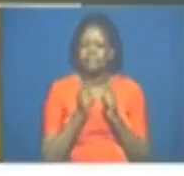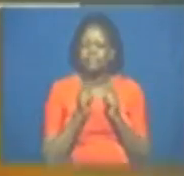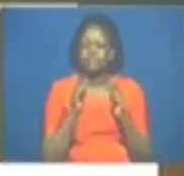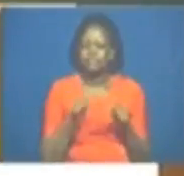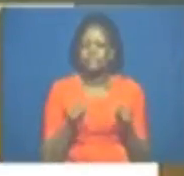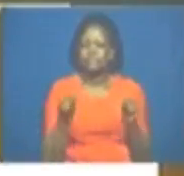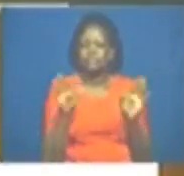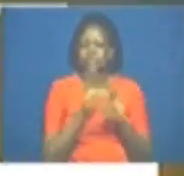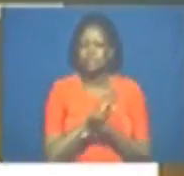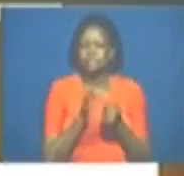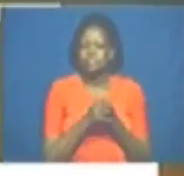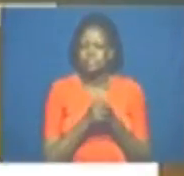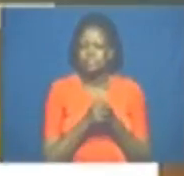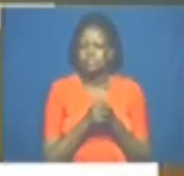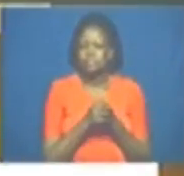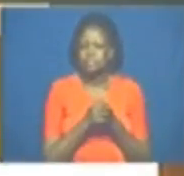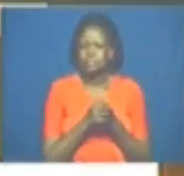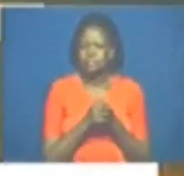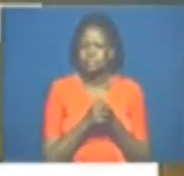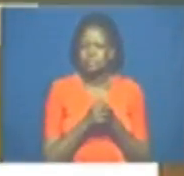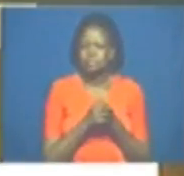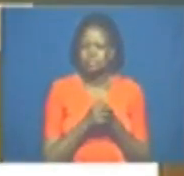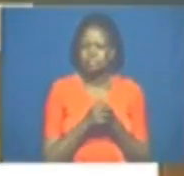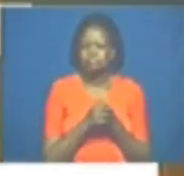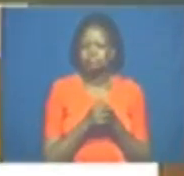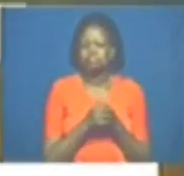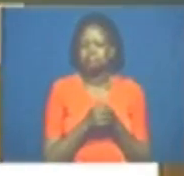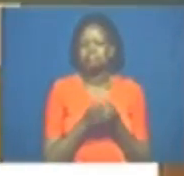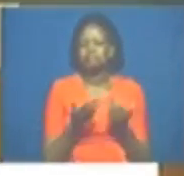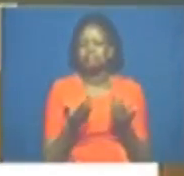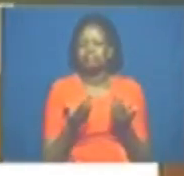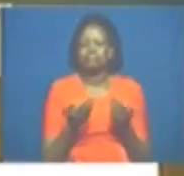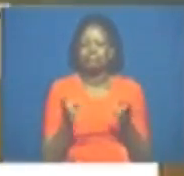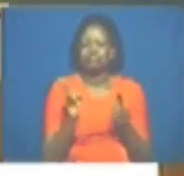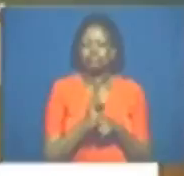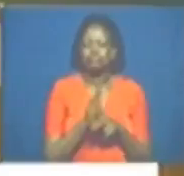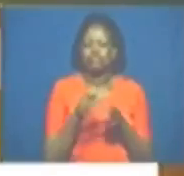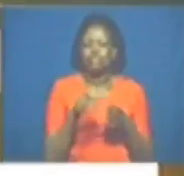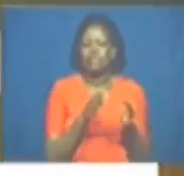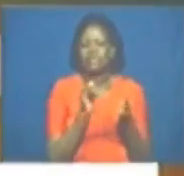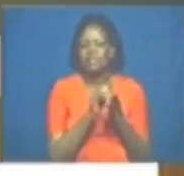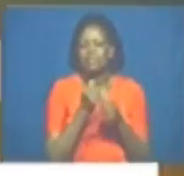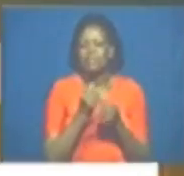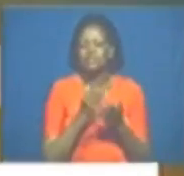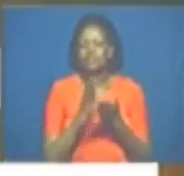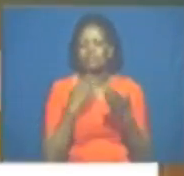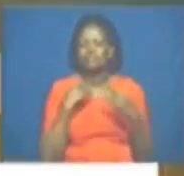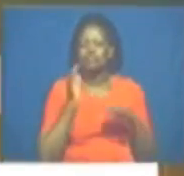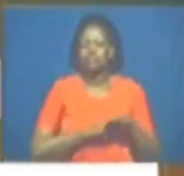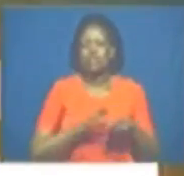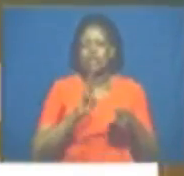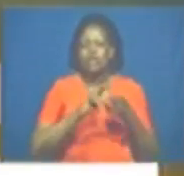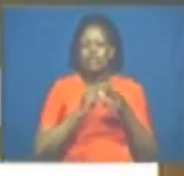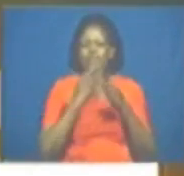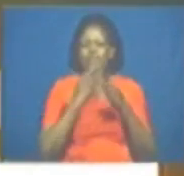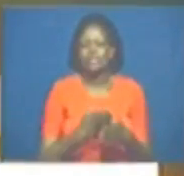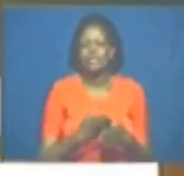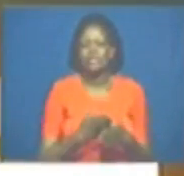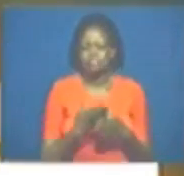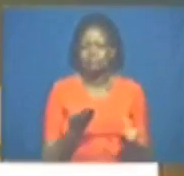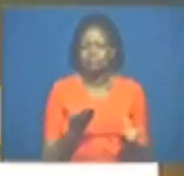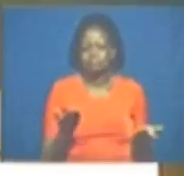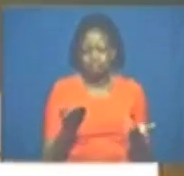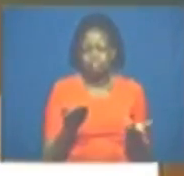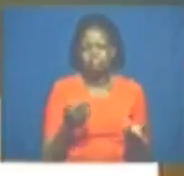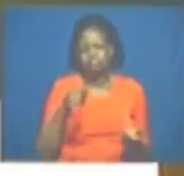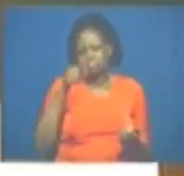is formulating acceptable oversight mechanisms that will ensure a cordial working relationship between the Senate and the governors. This is part